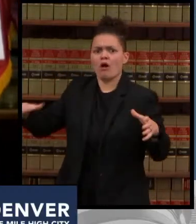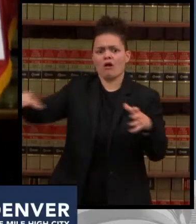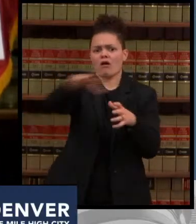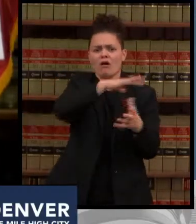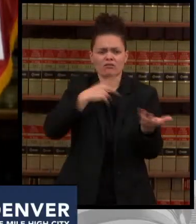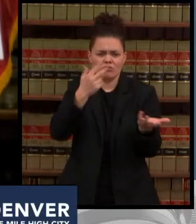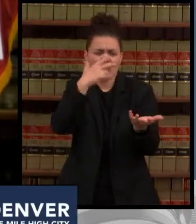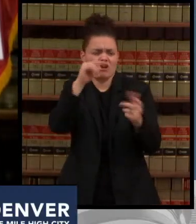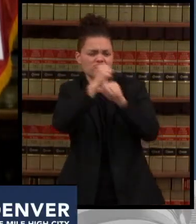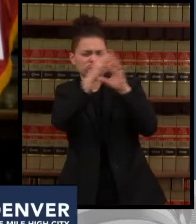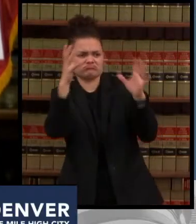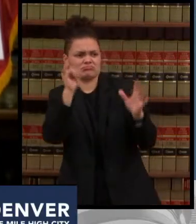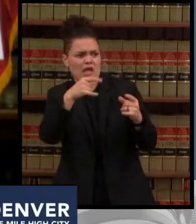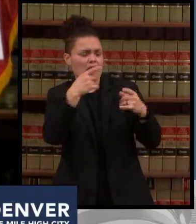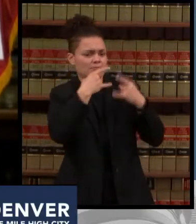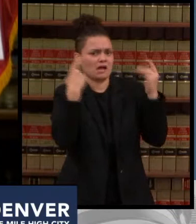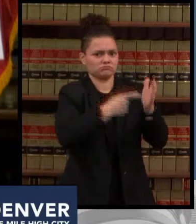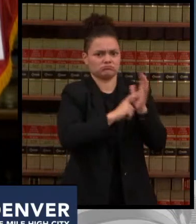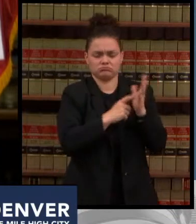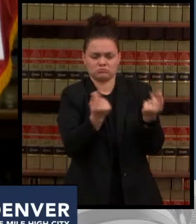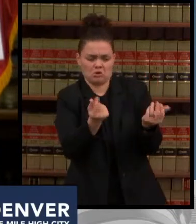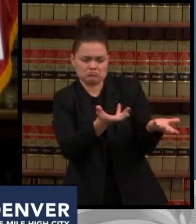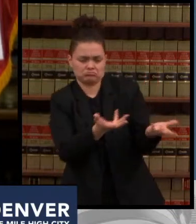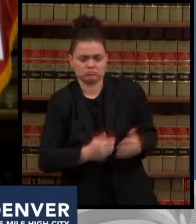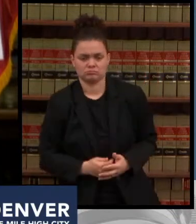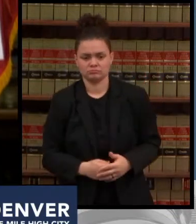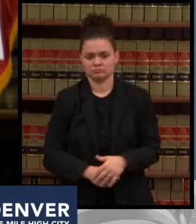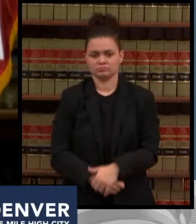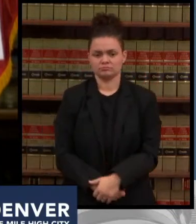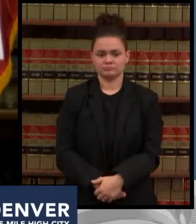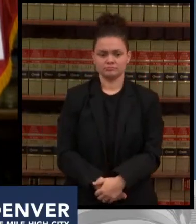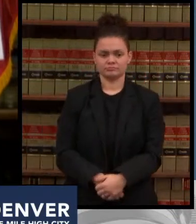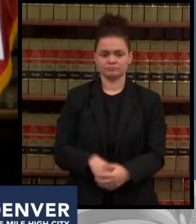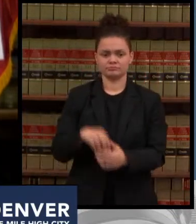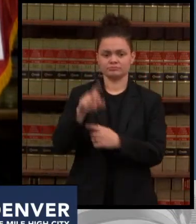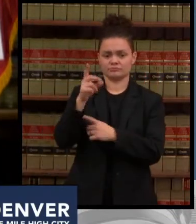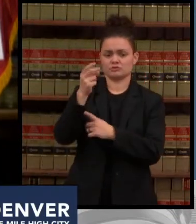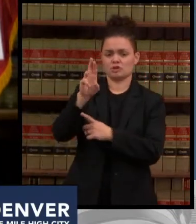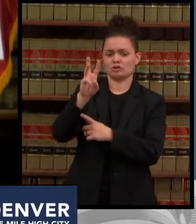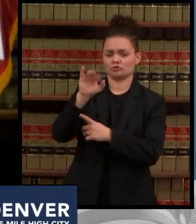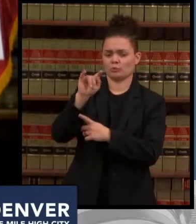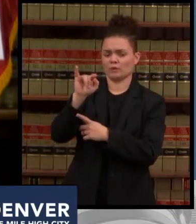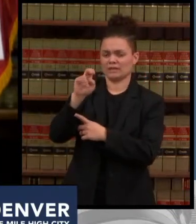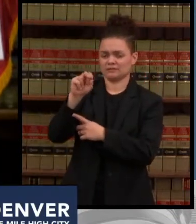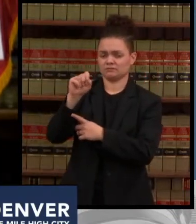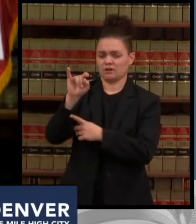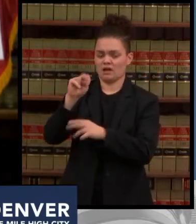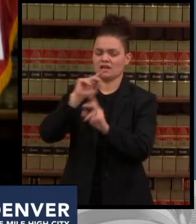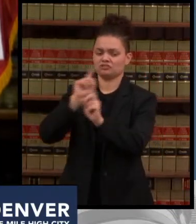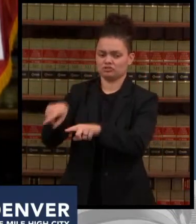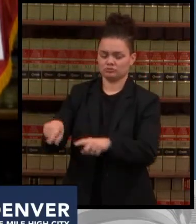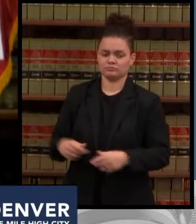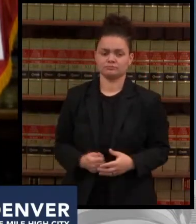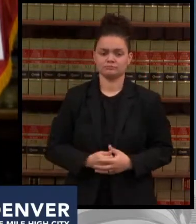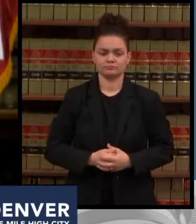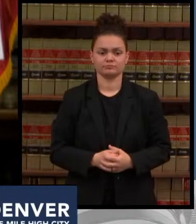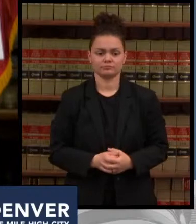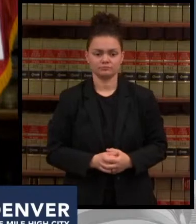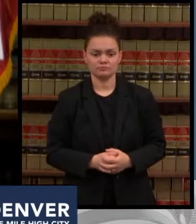Absent the ability to do that, what this will do is it will reduce transmission rates and will help to